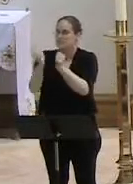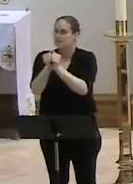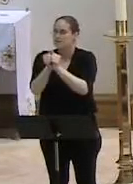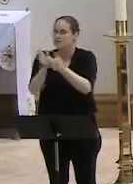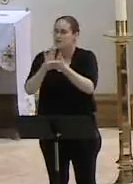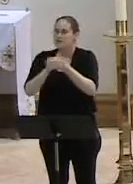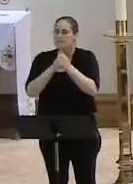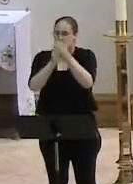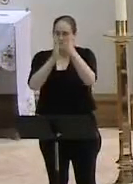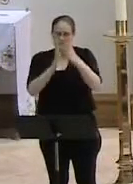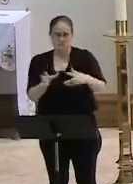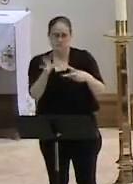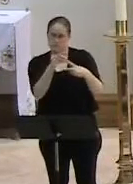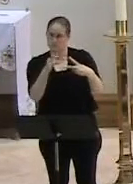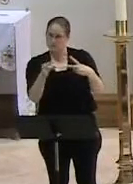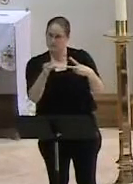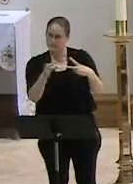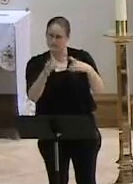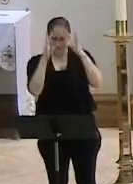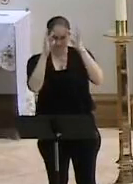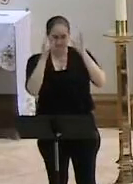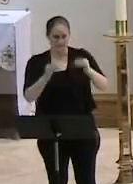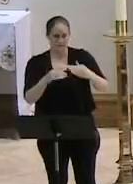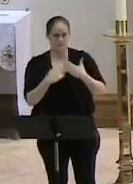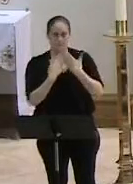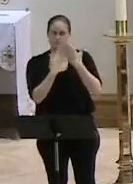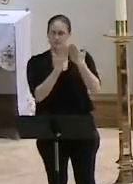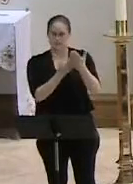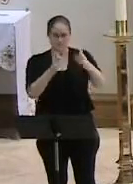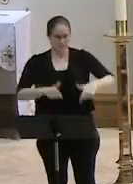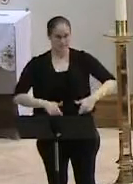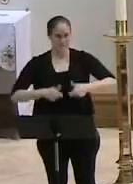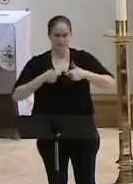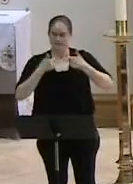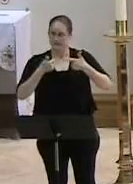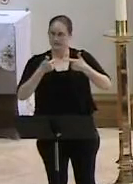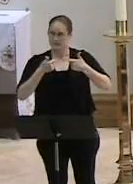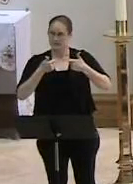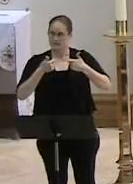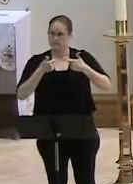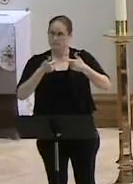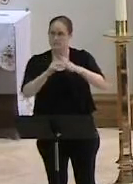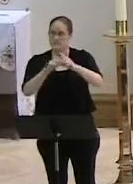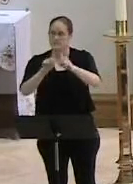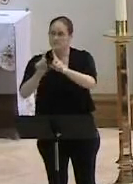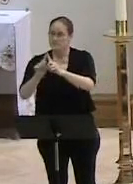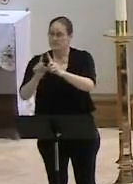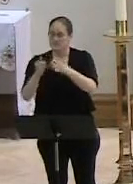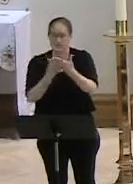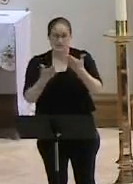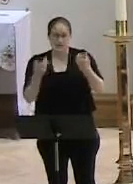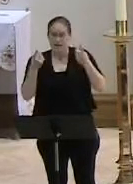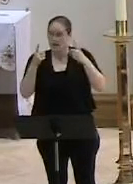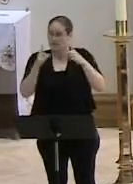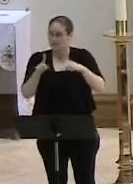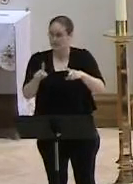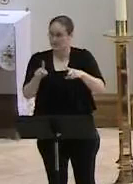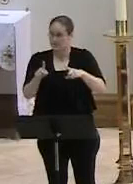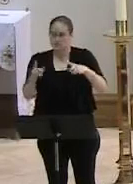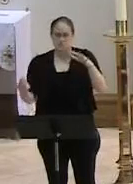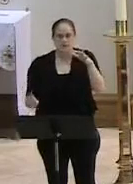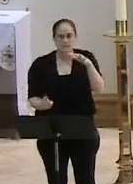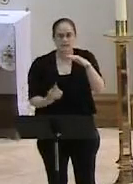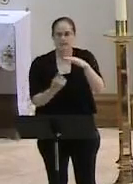he had chosen, he presented himself alive to them by many proofs after he had suffered, by